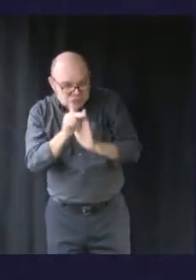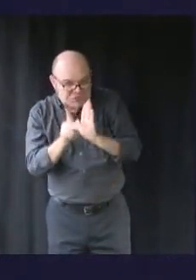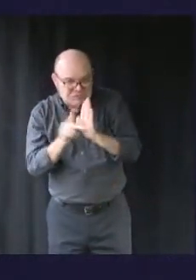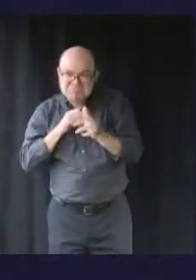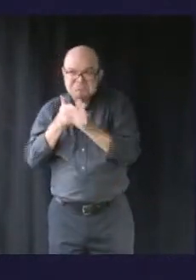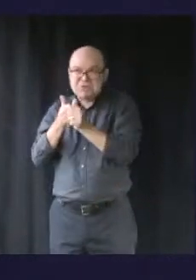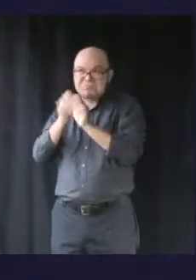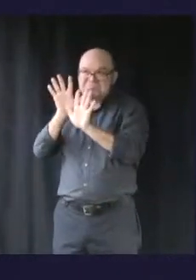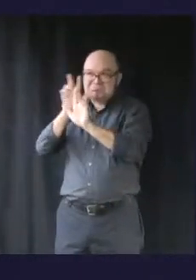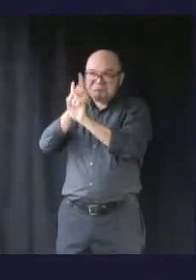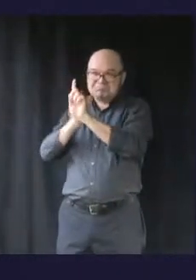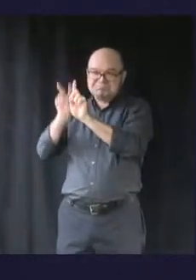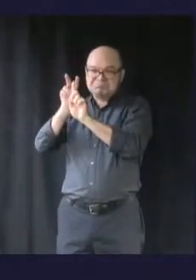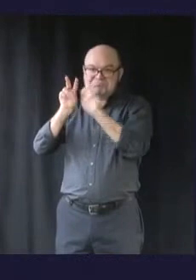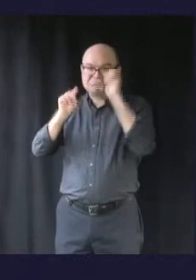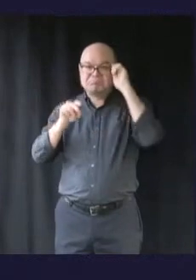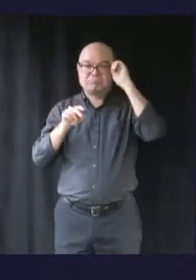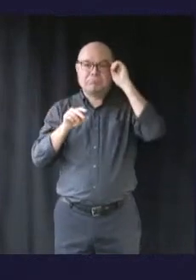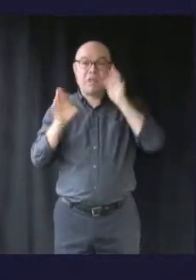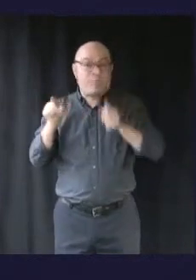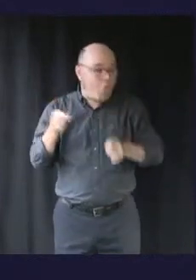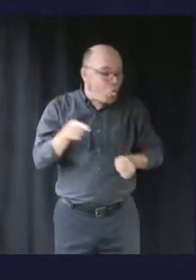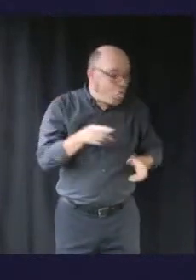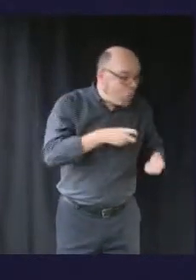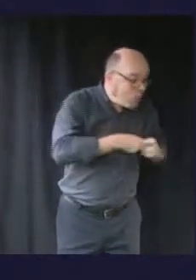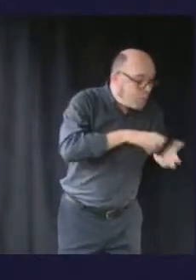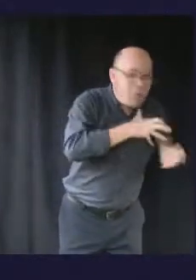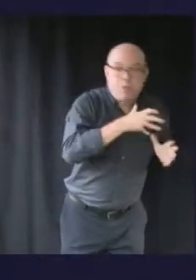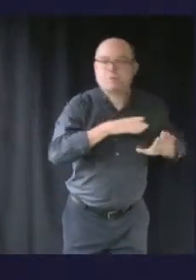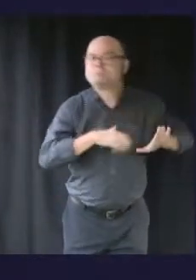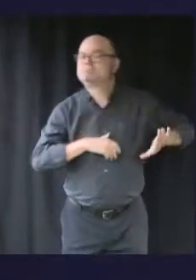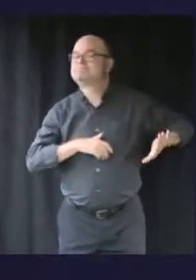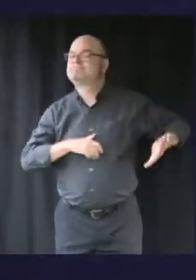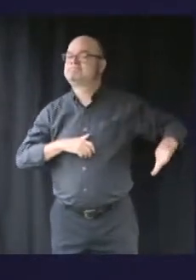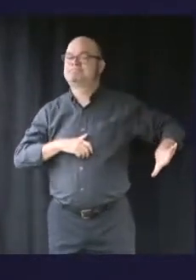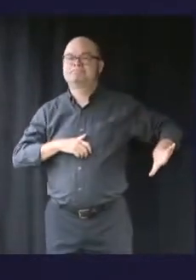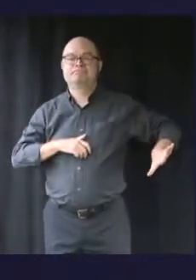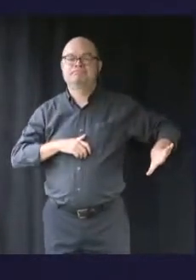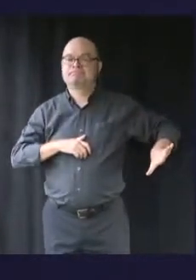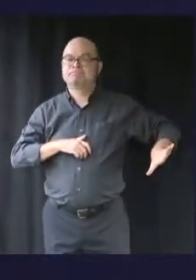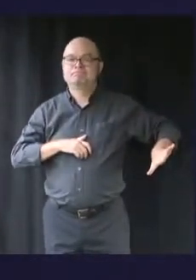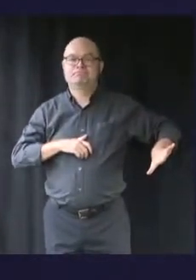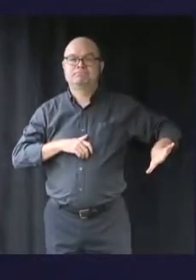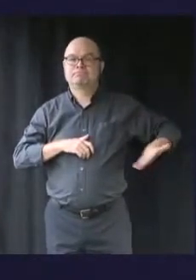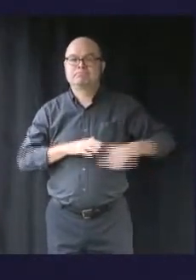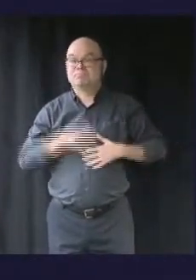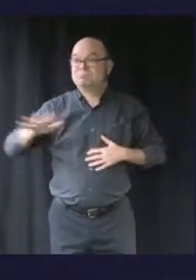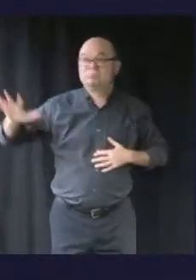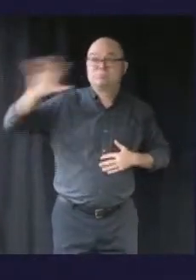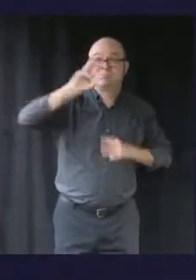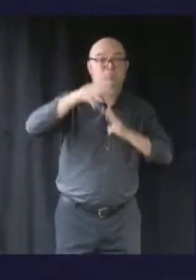us a beacon of hope for the rest of the world. It's also made us strong,